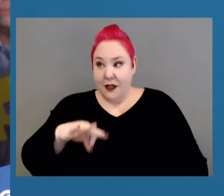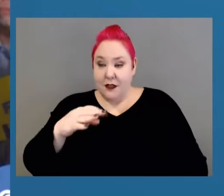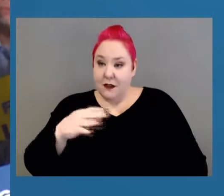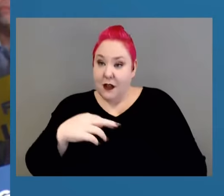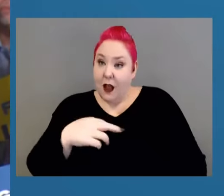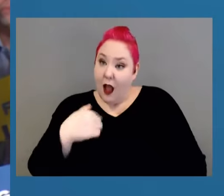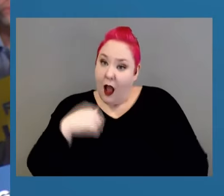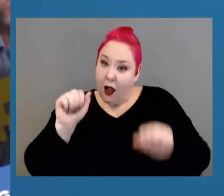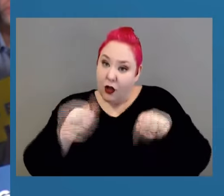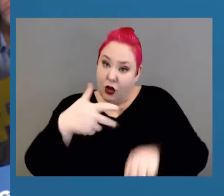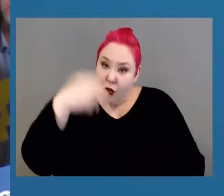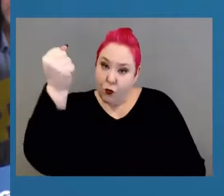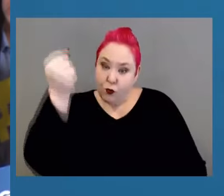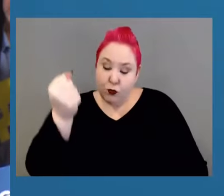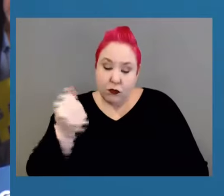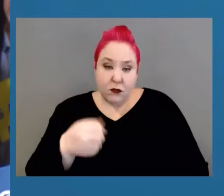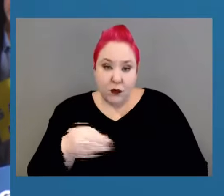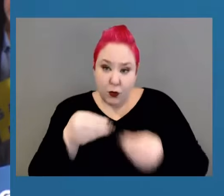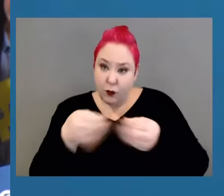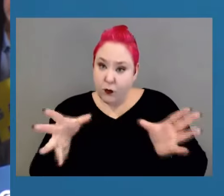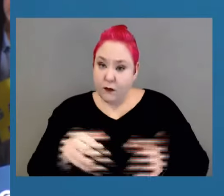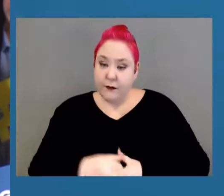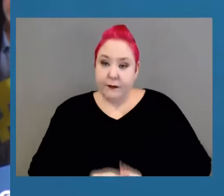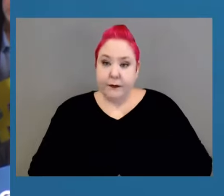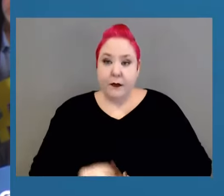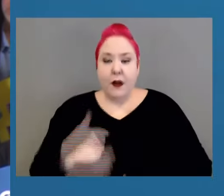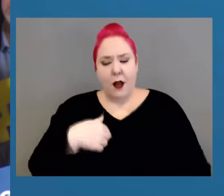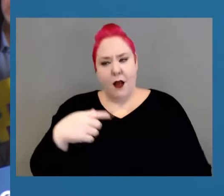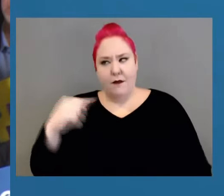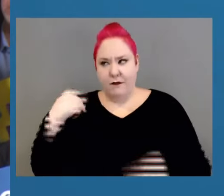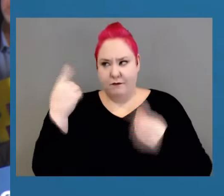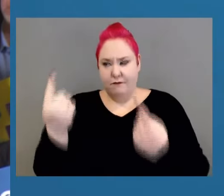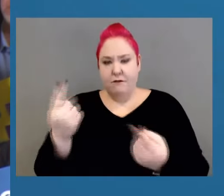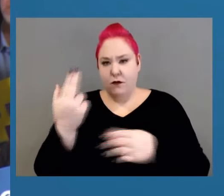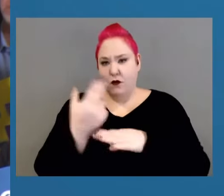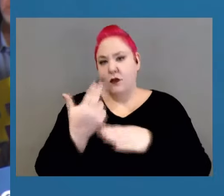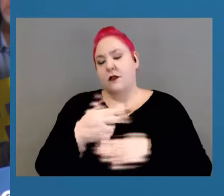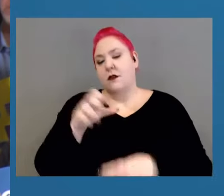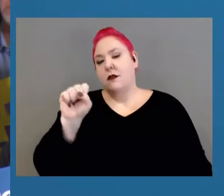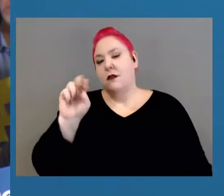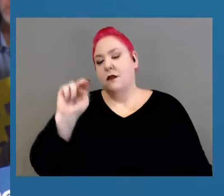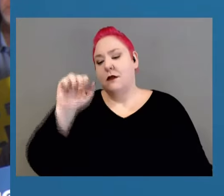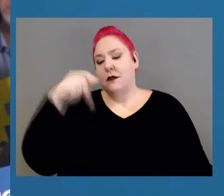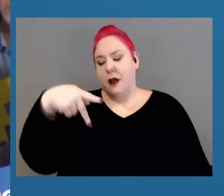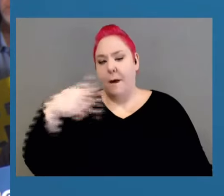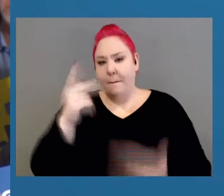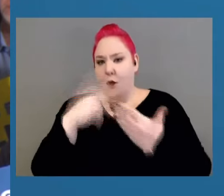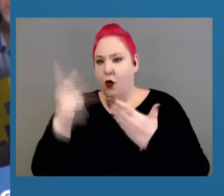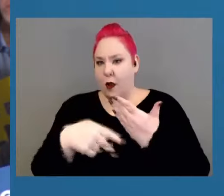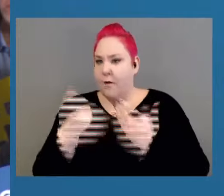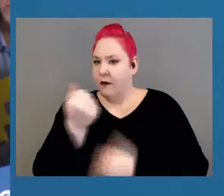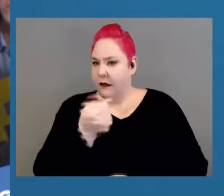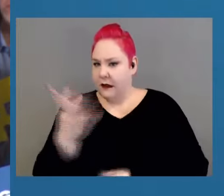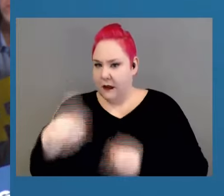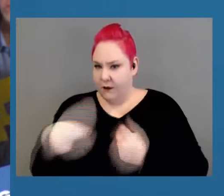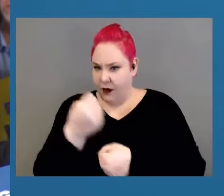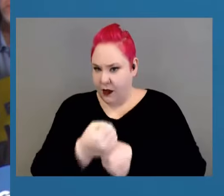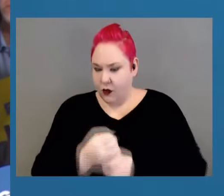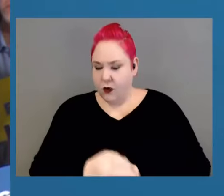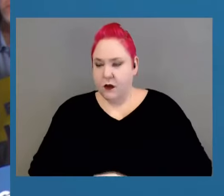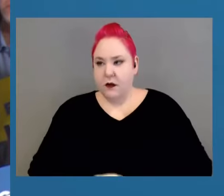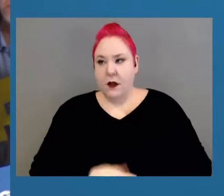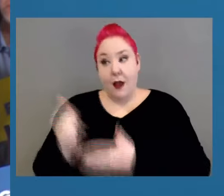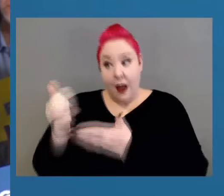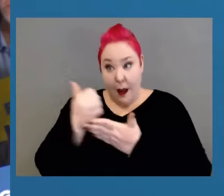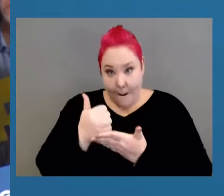I've been on SNAP for a number of years now. It helps me keep food in